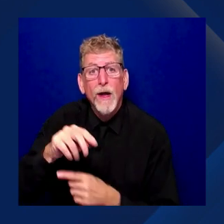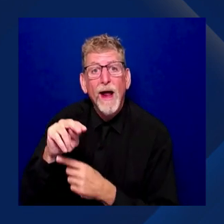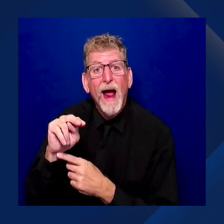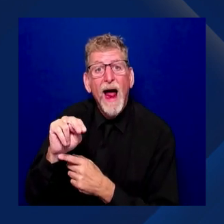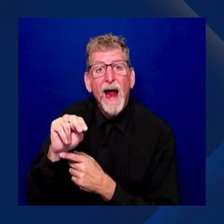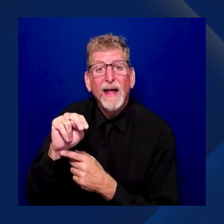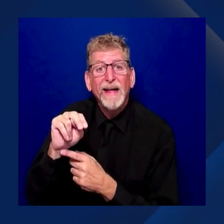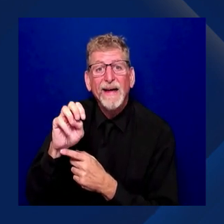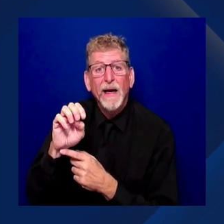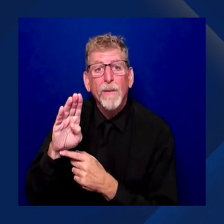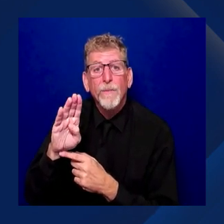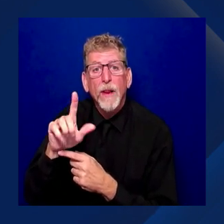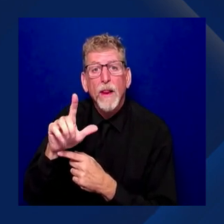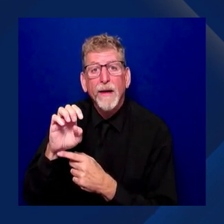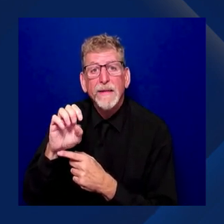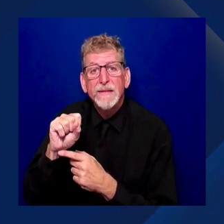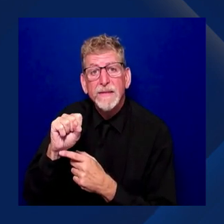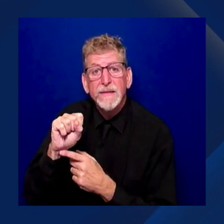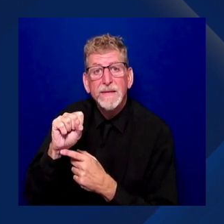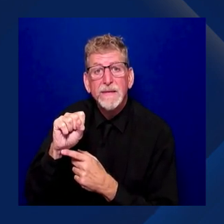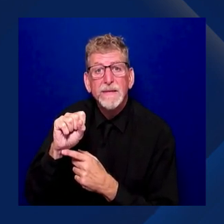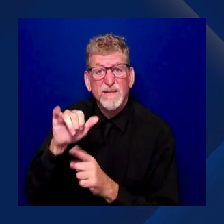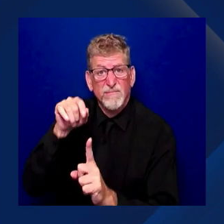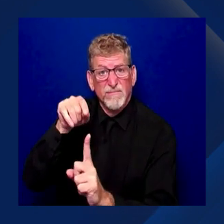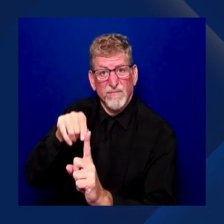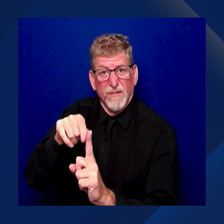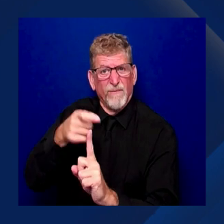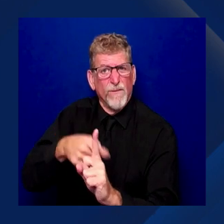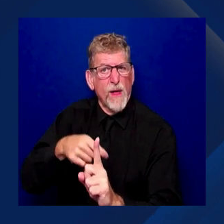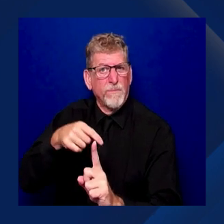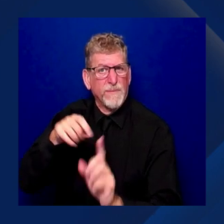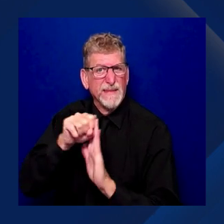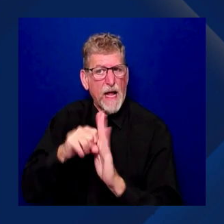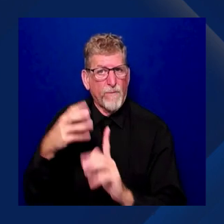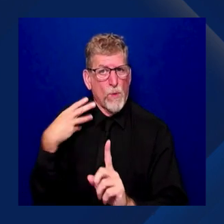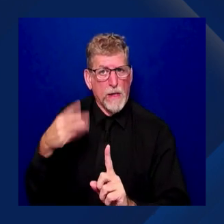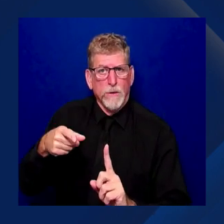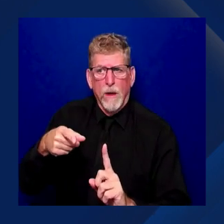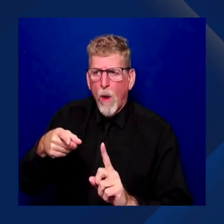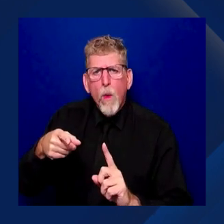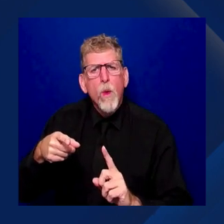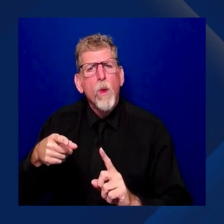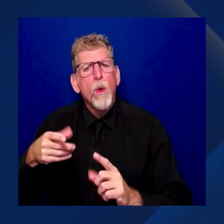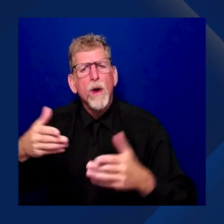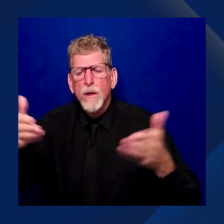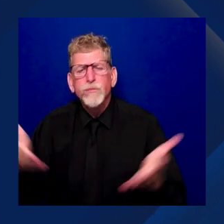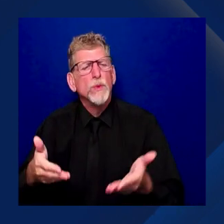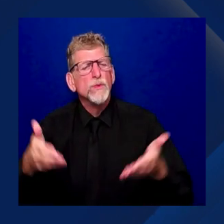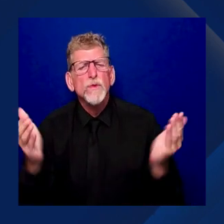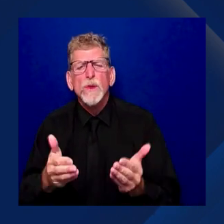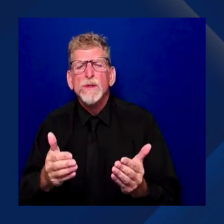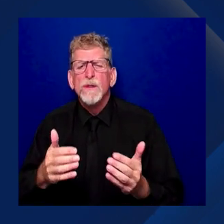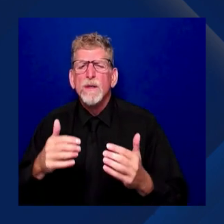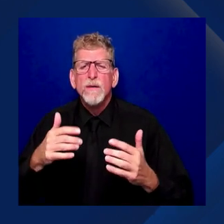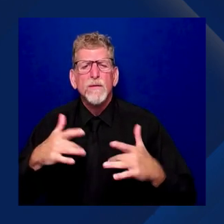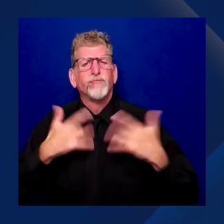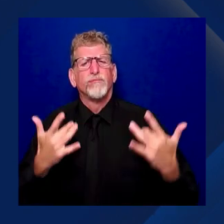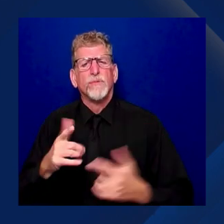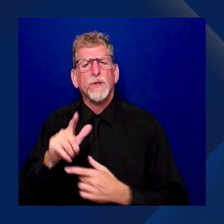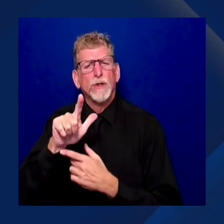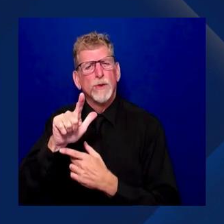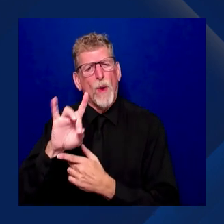Senator Twynan Nobles is the state senator for Washington's 28th district and the CEO for the Tacoma Urban